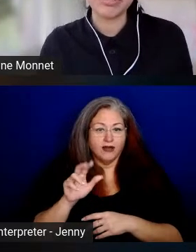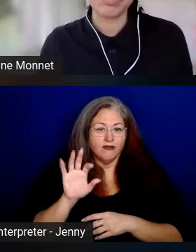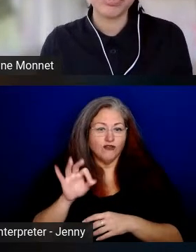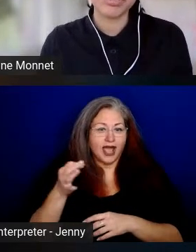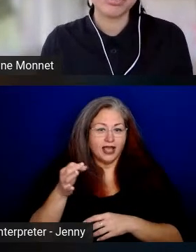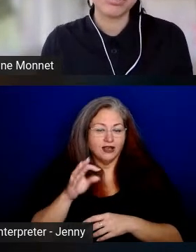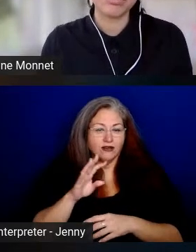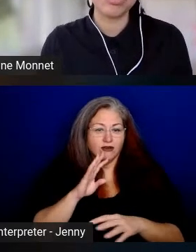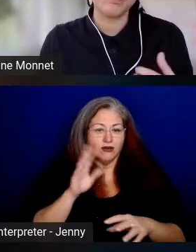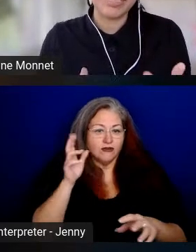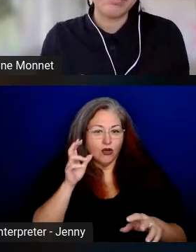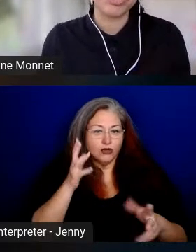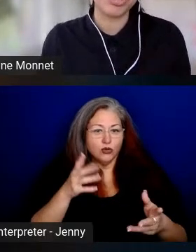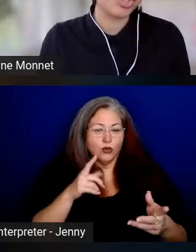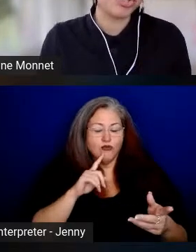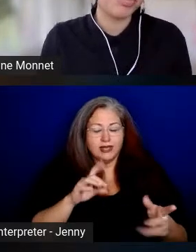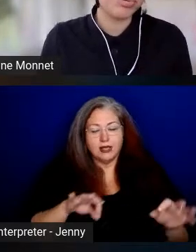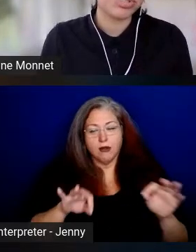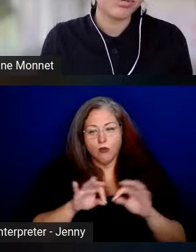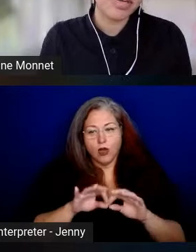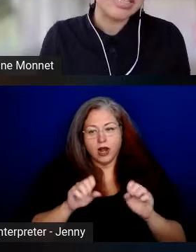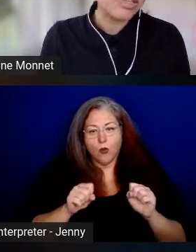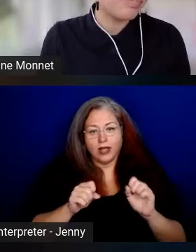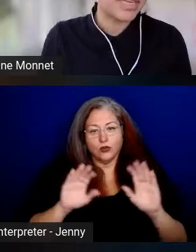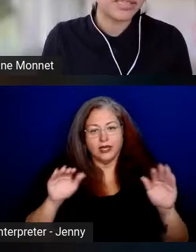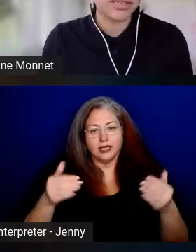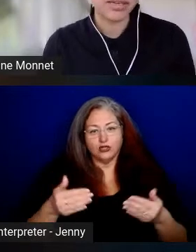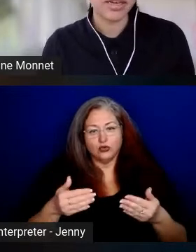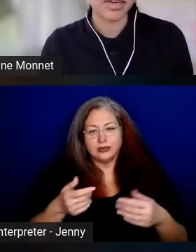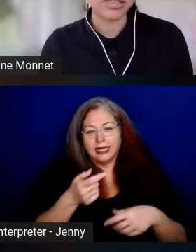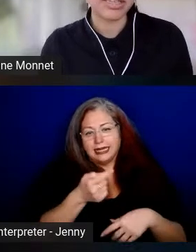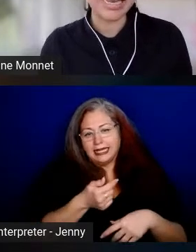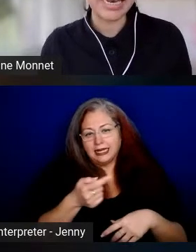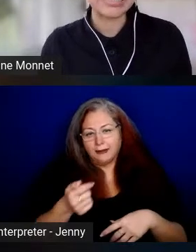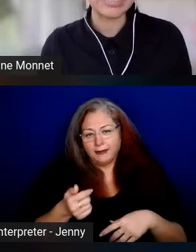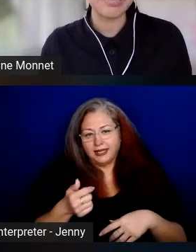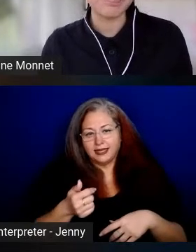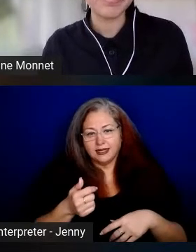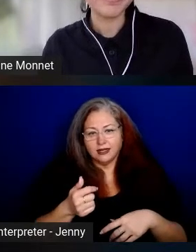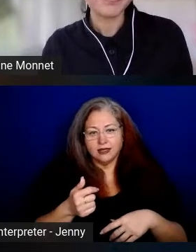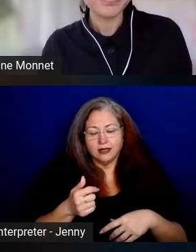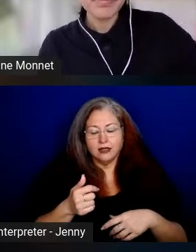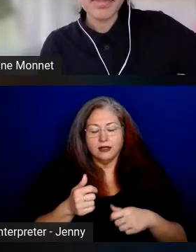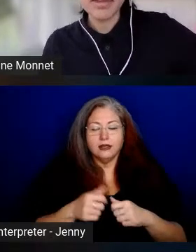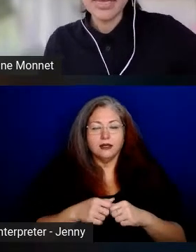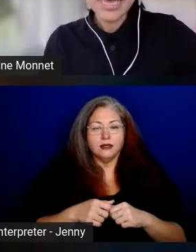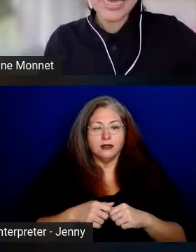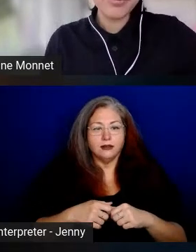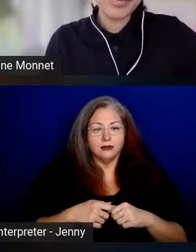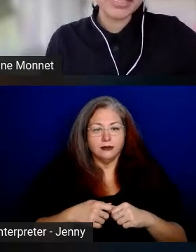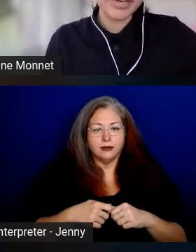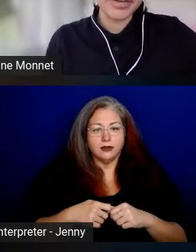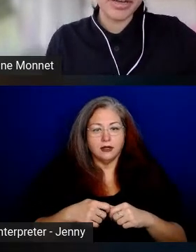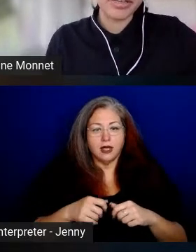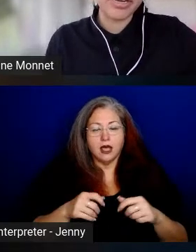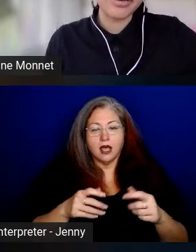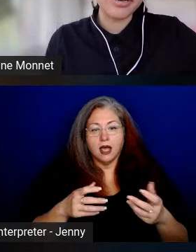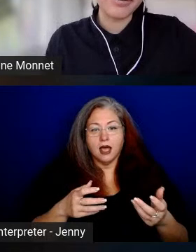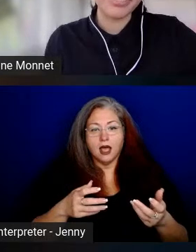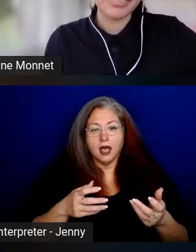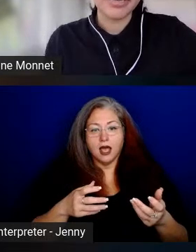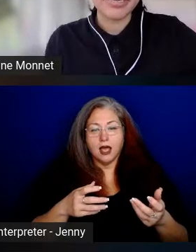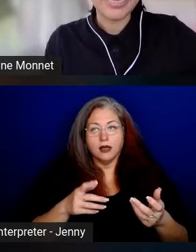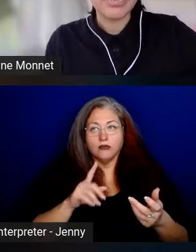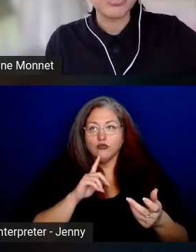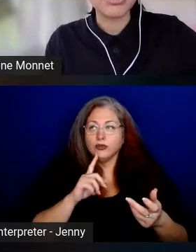me, it was important to be able to contribute a little bit to that landscape. And it was a lot of